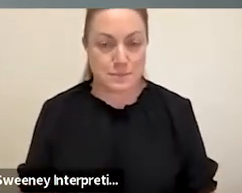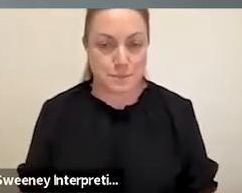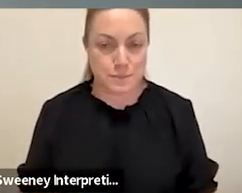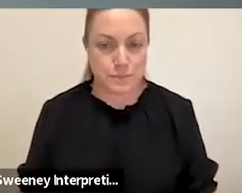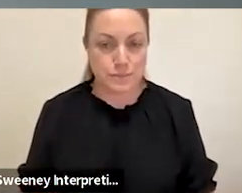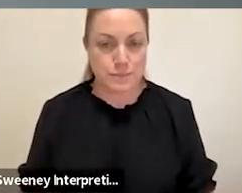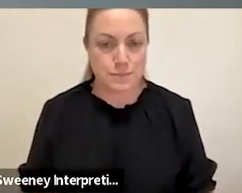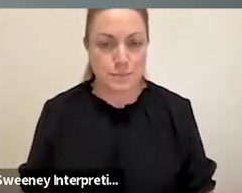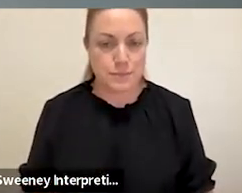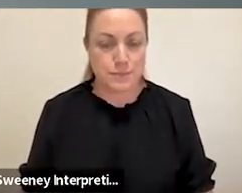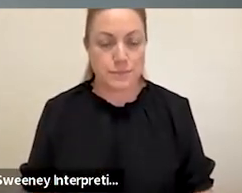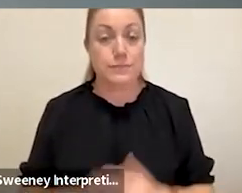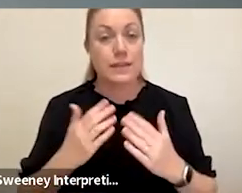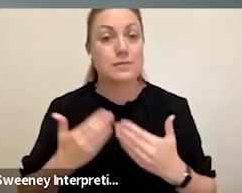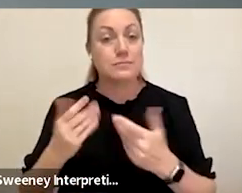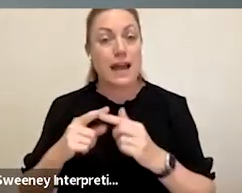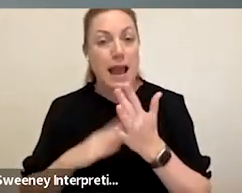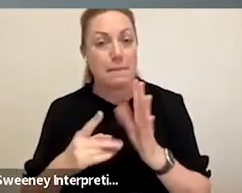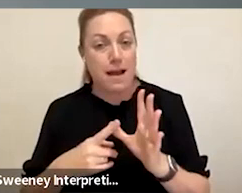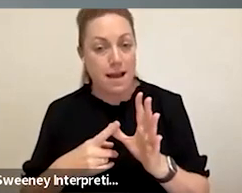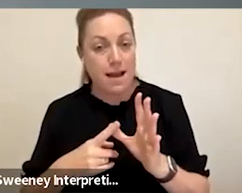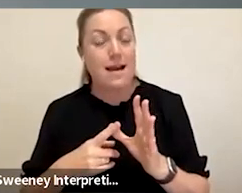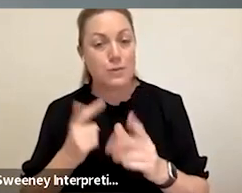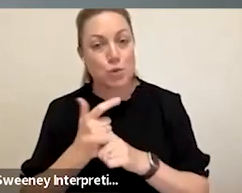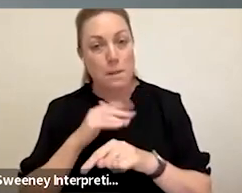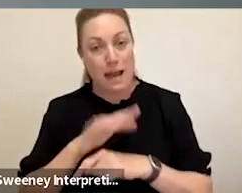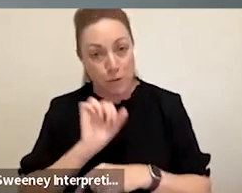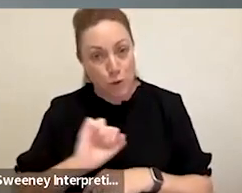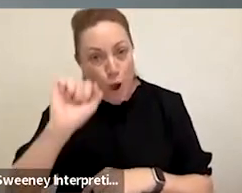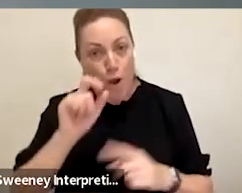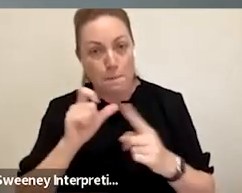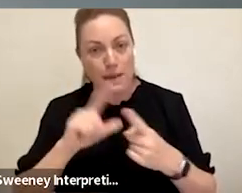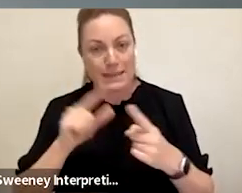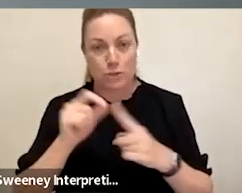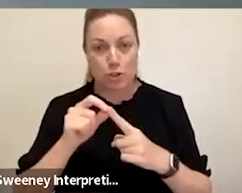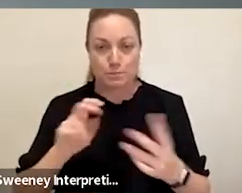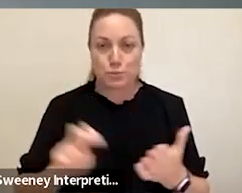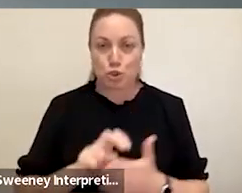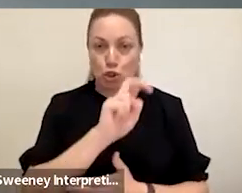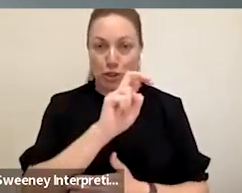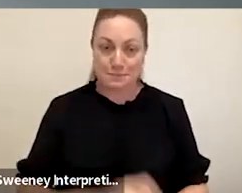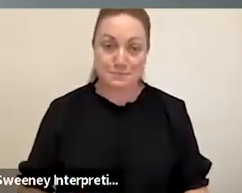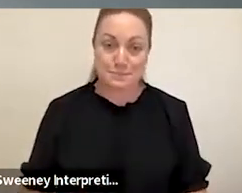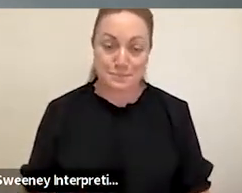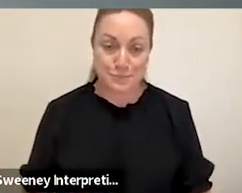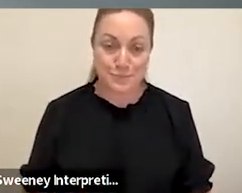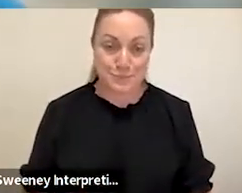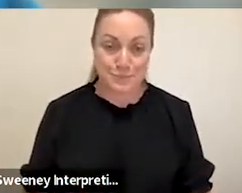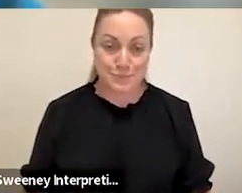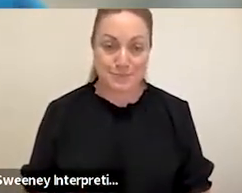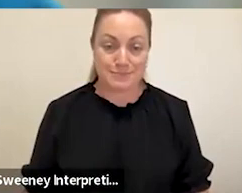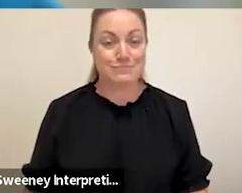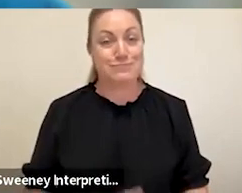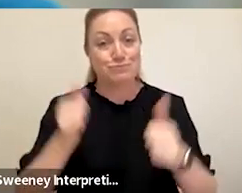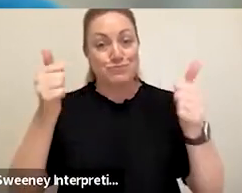now to share a little bit about your PCEP journey. Yeah, I'll go to you, Emma. Great, thank